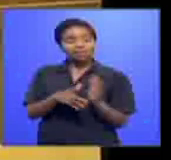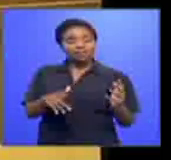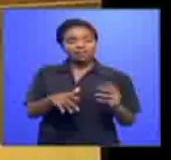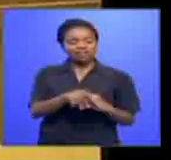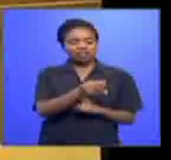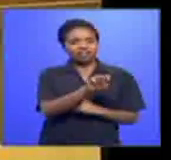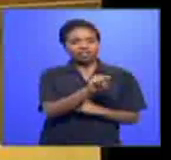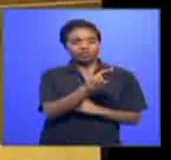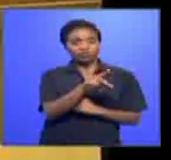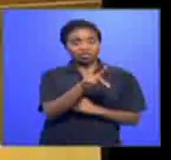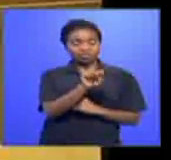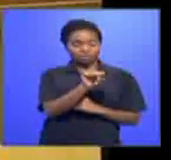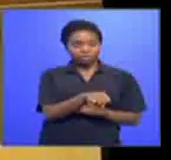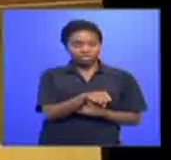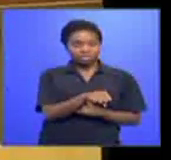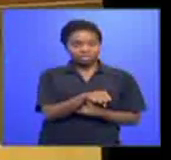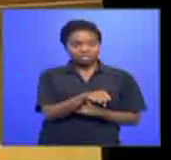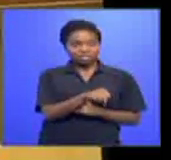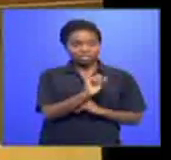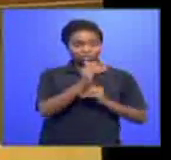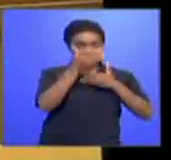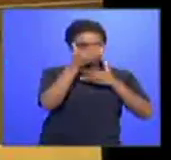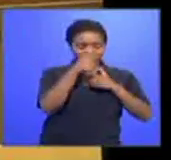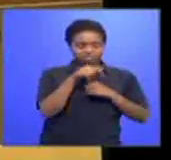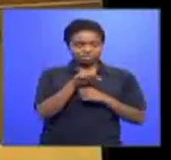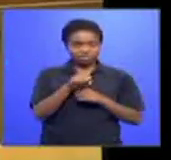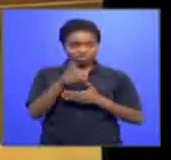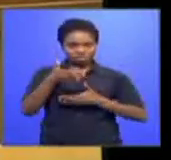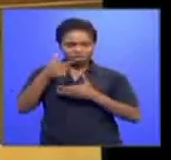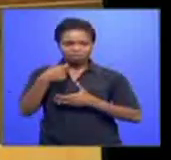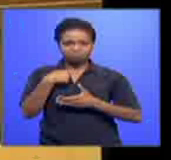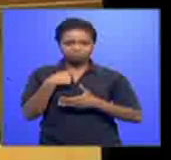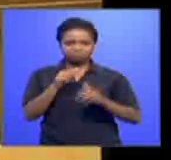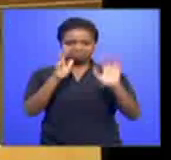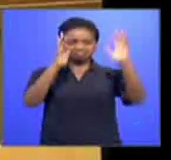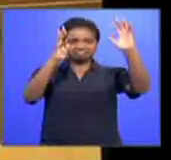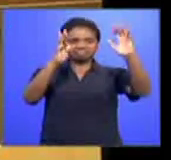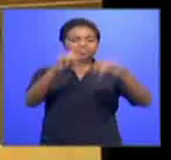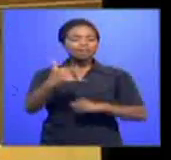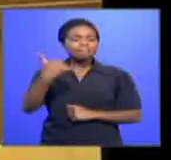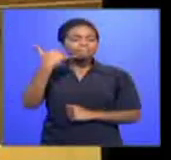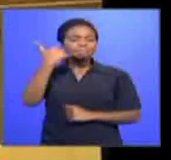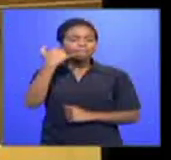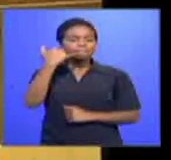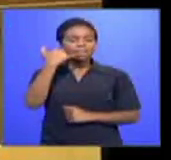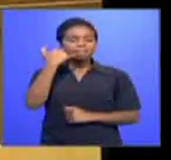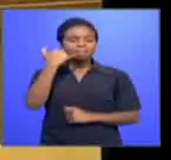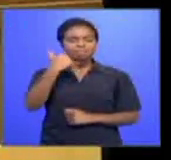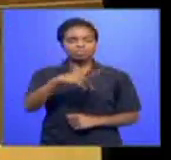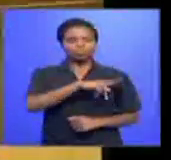and South Sudan. We commend our former President Thabo Mbeki and